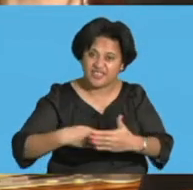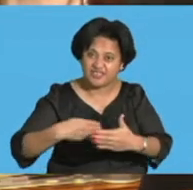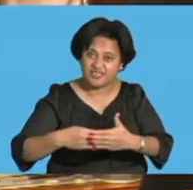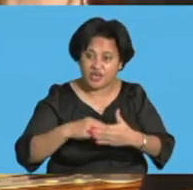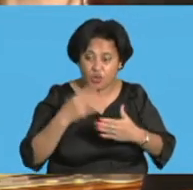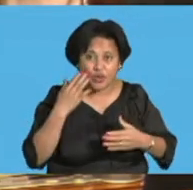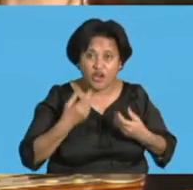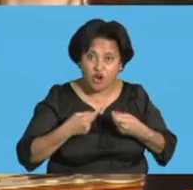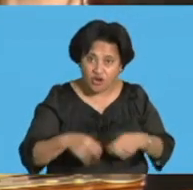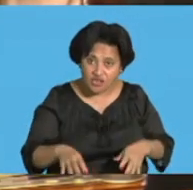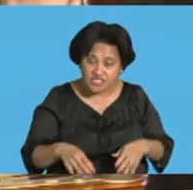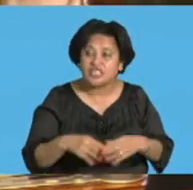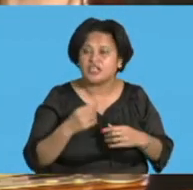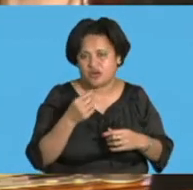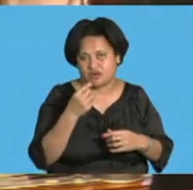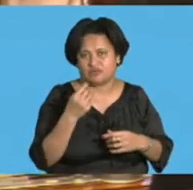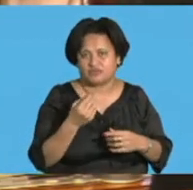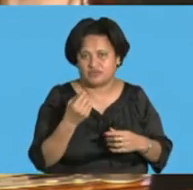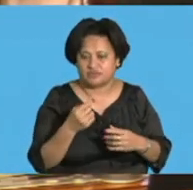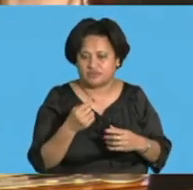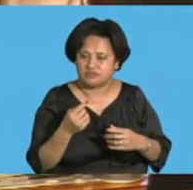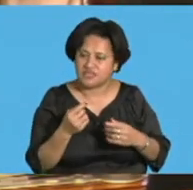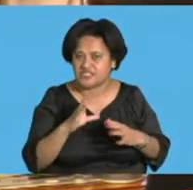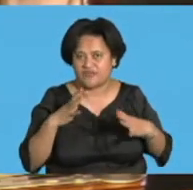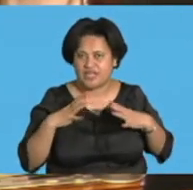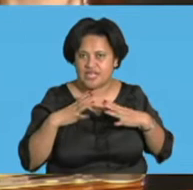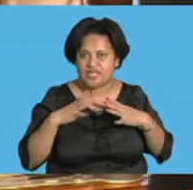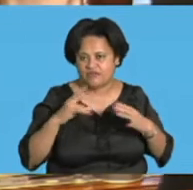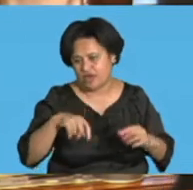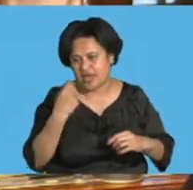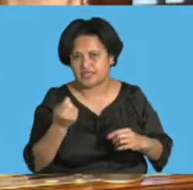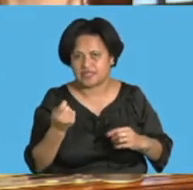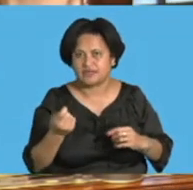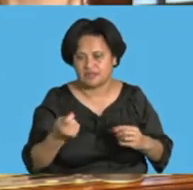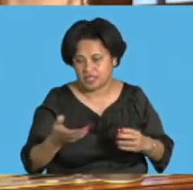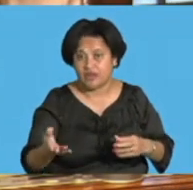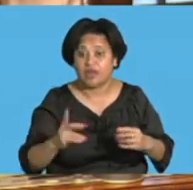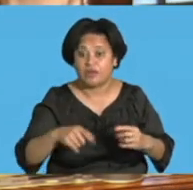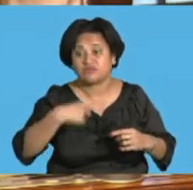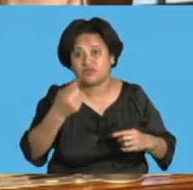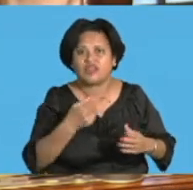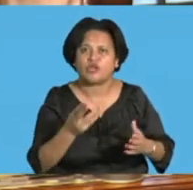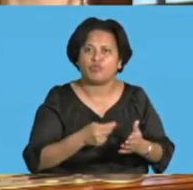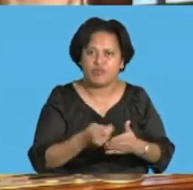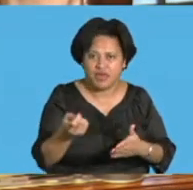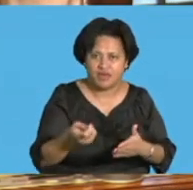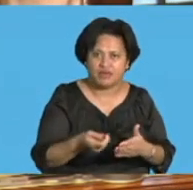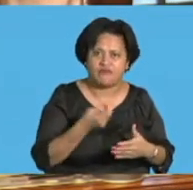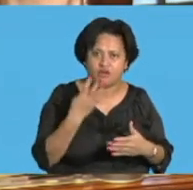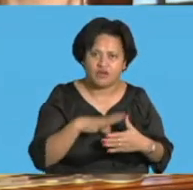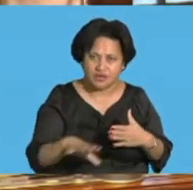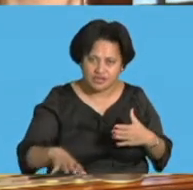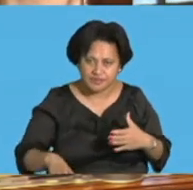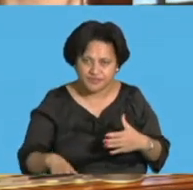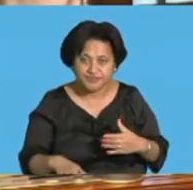and money does this waste replacing 1,000 e-tickets a week? Mr. Speaker, we are investigating ways in which we can tighten up the transport assistance